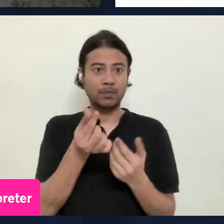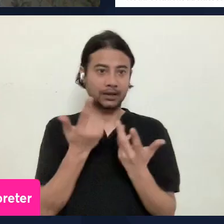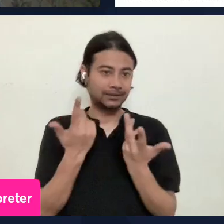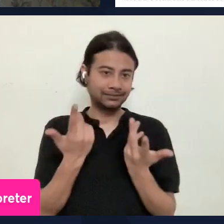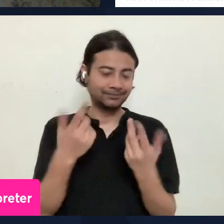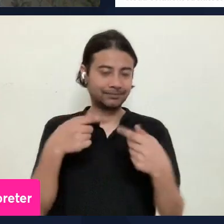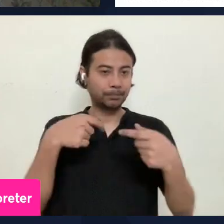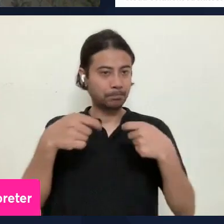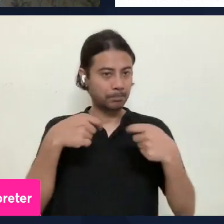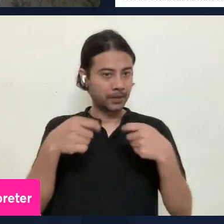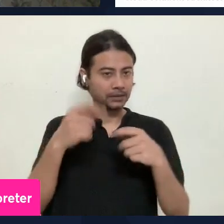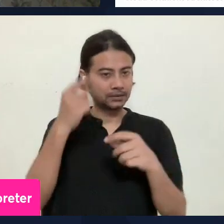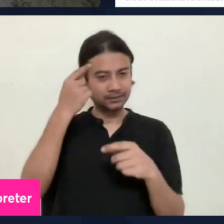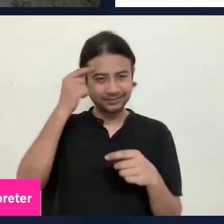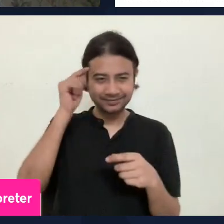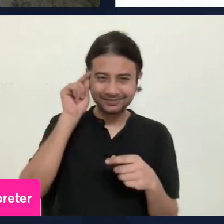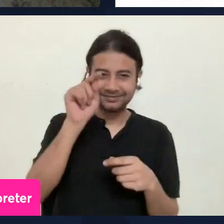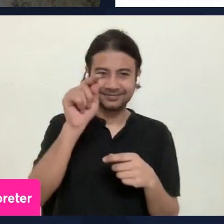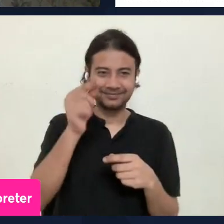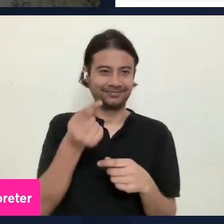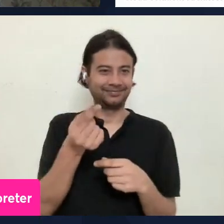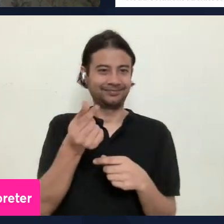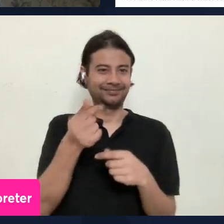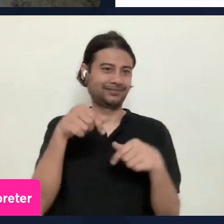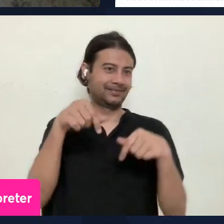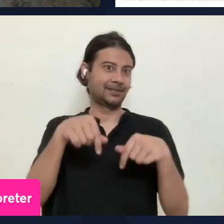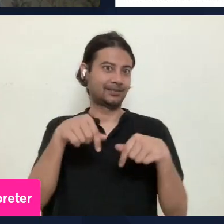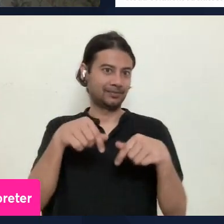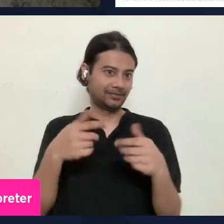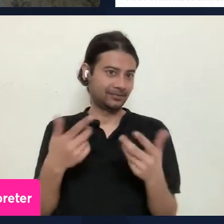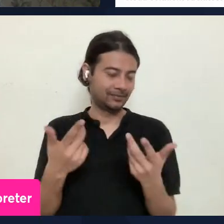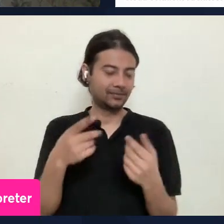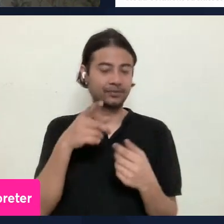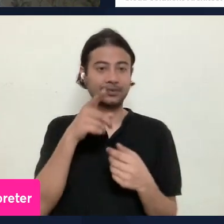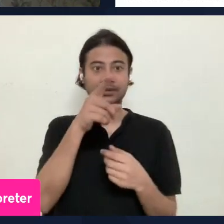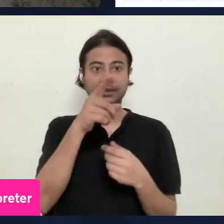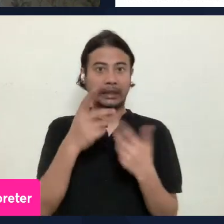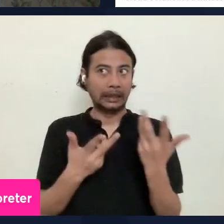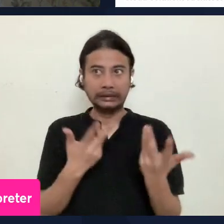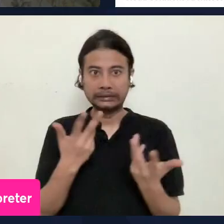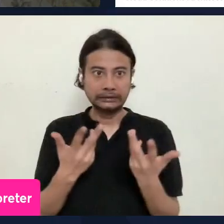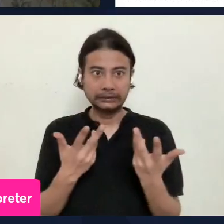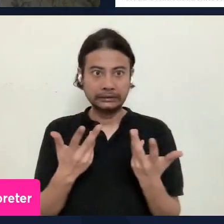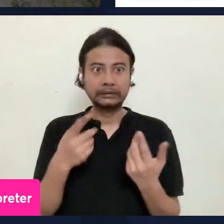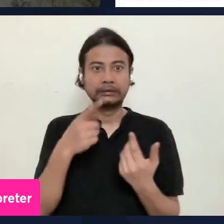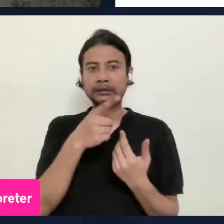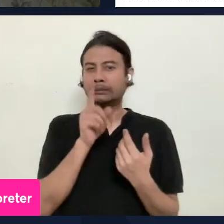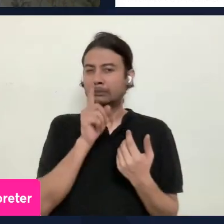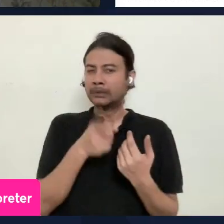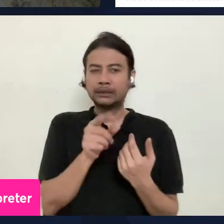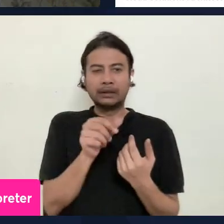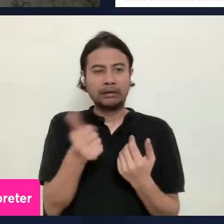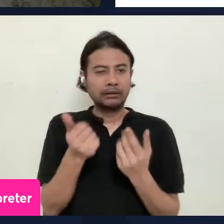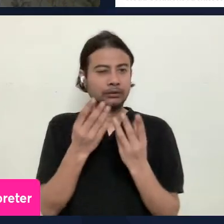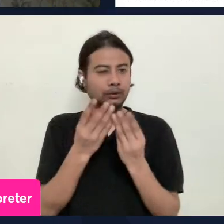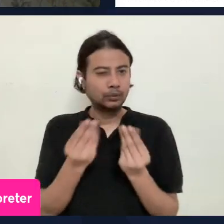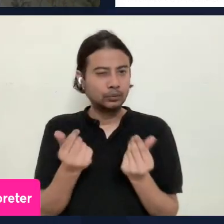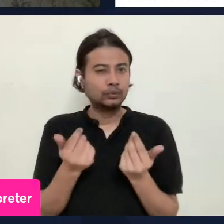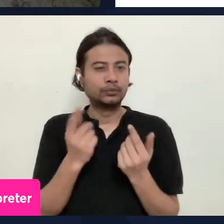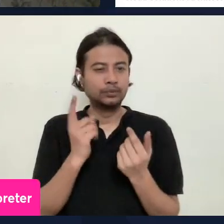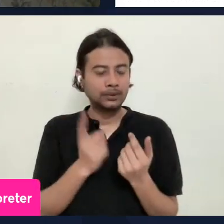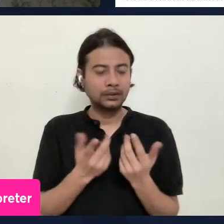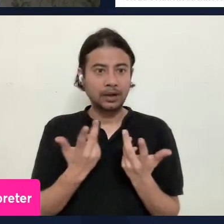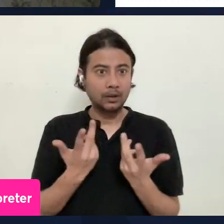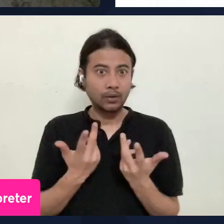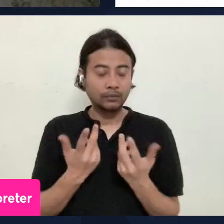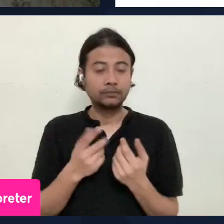businesses, especially in this day and age. So they needed to address that. They needed to find something else. They looked at Azure